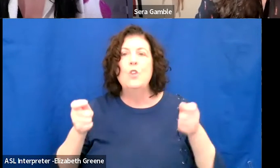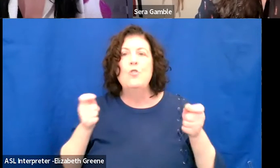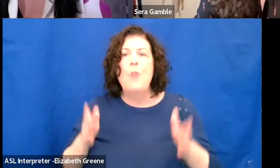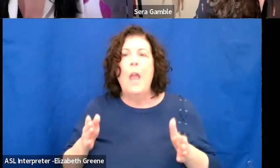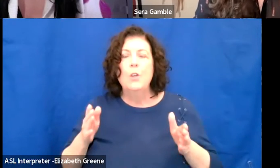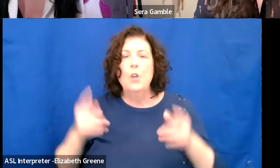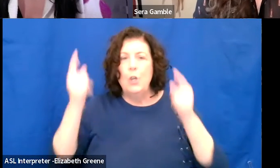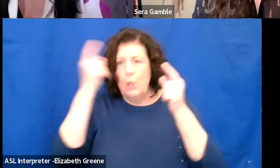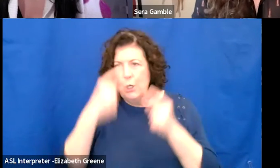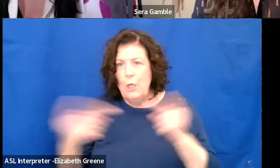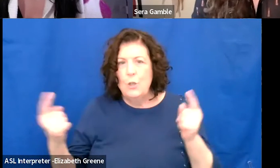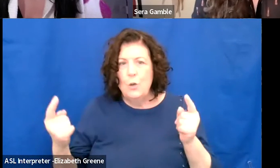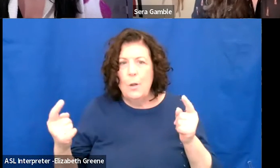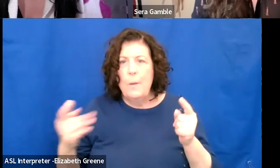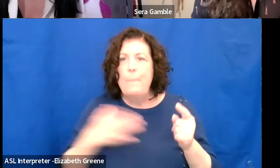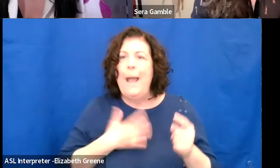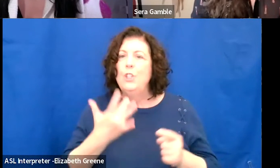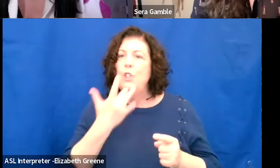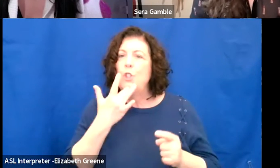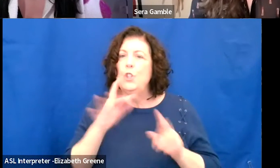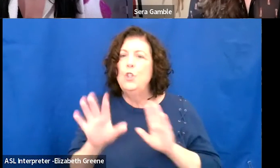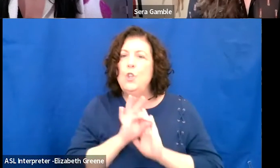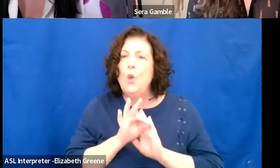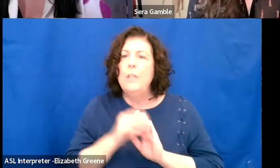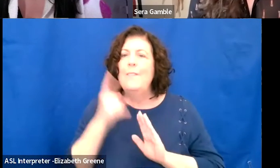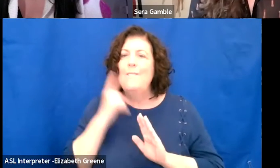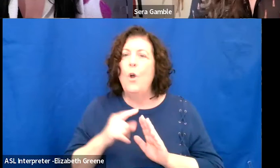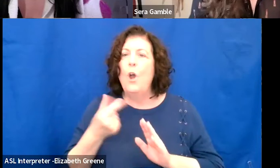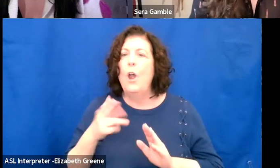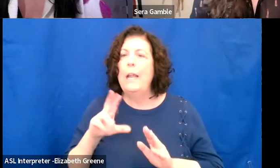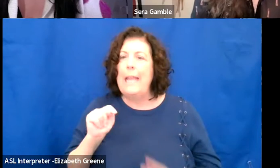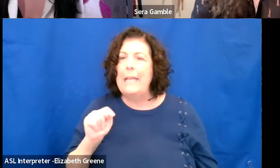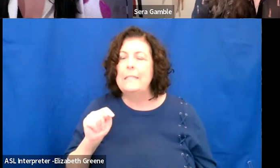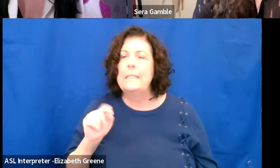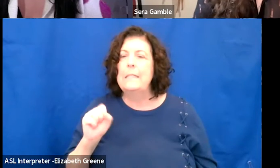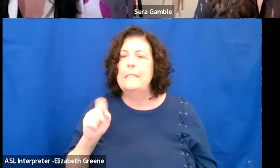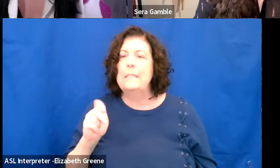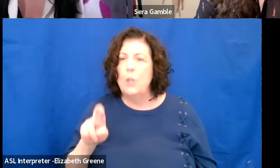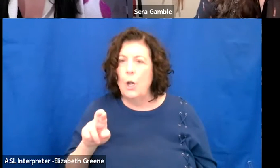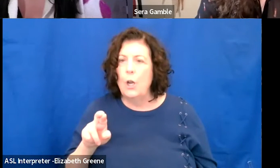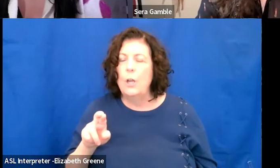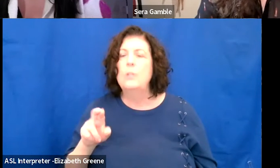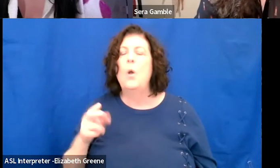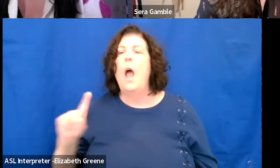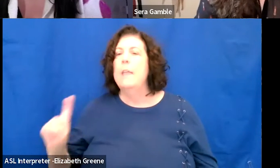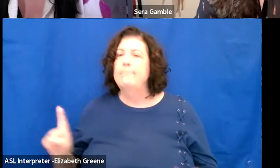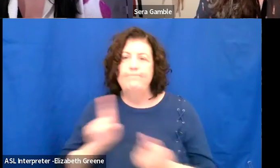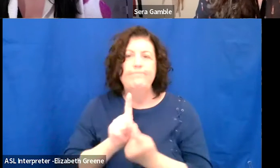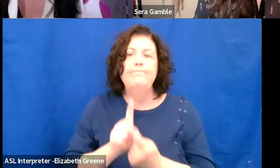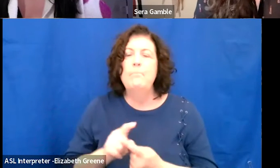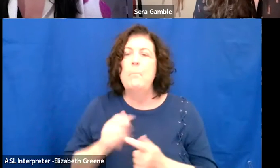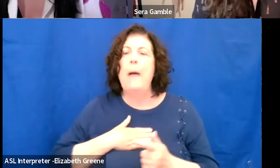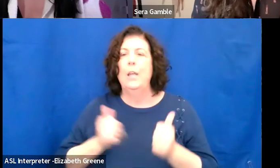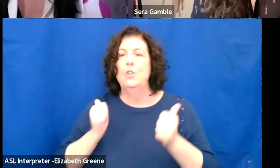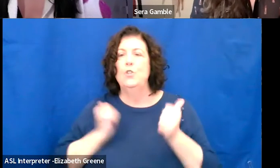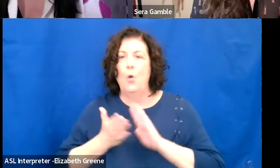my choice for a guest star. And I went to my showrunner, who was John McNamara. He was my first boss. And I was like, but we